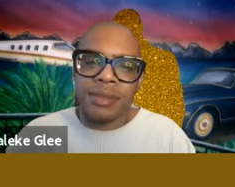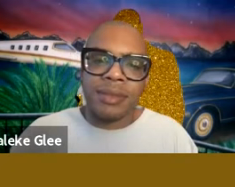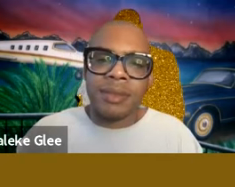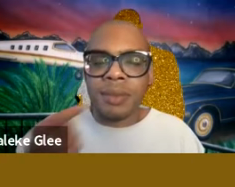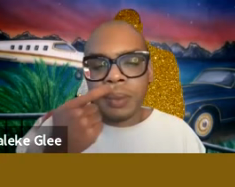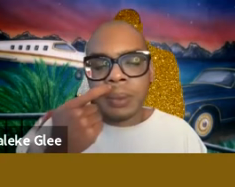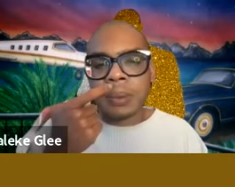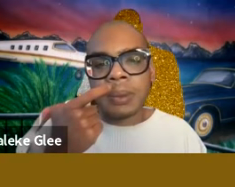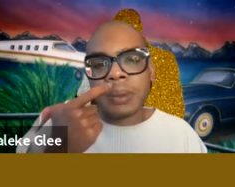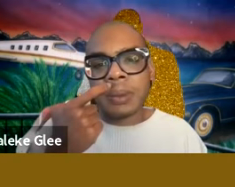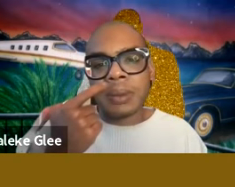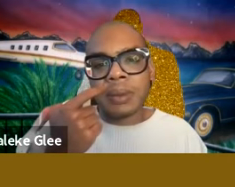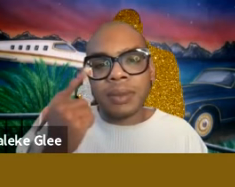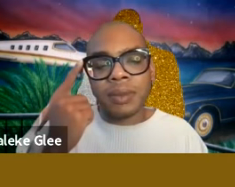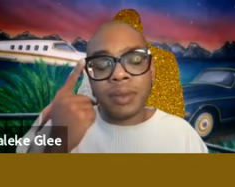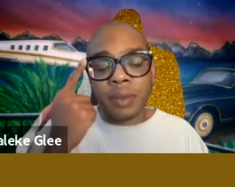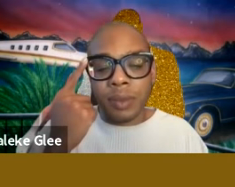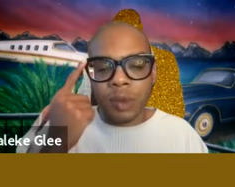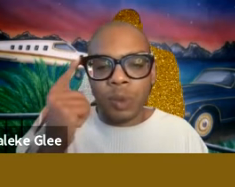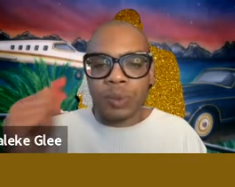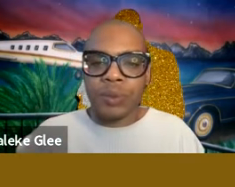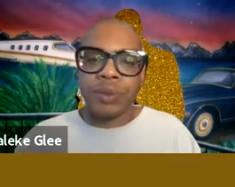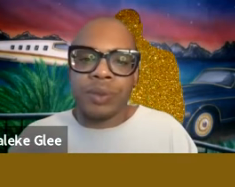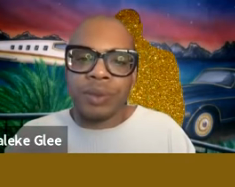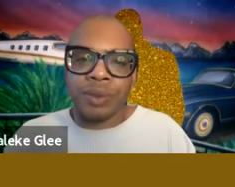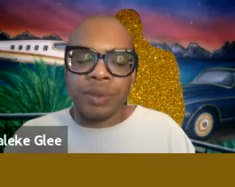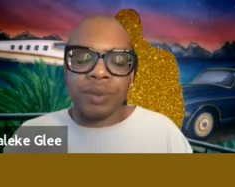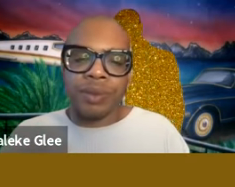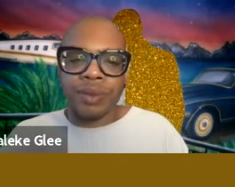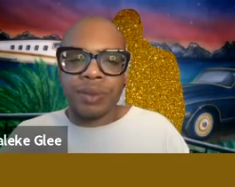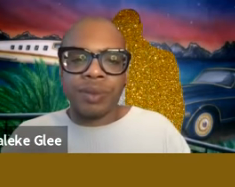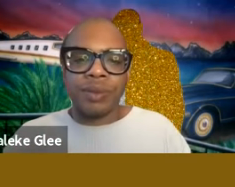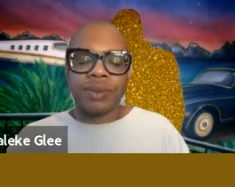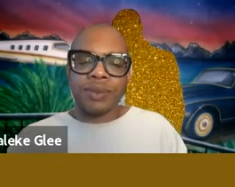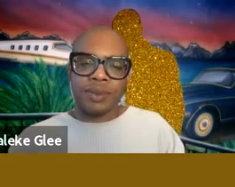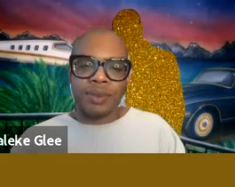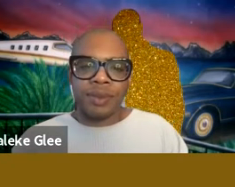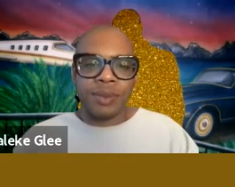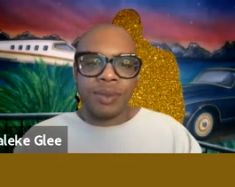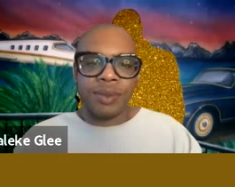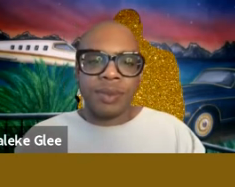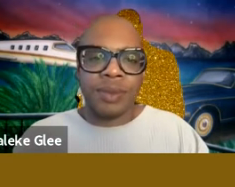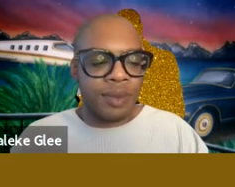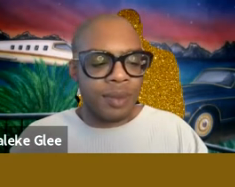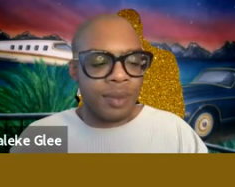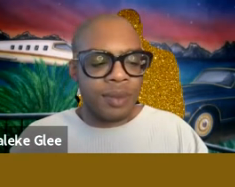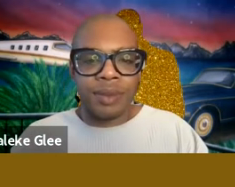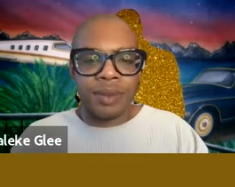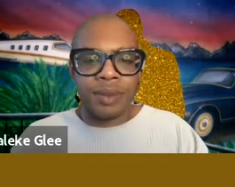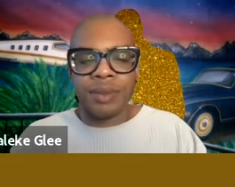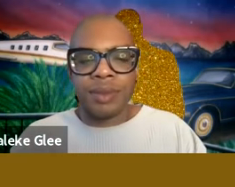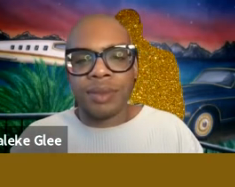specific type of music where every time this particular band plays, even if they play it two or three times a week, it'll always have a packed